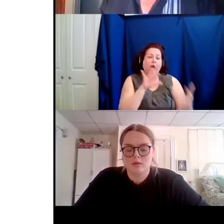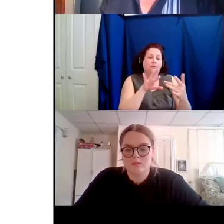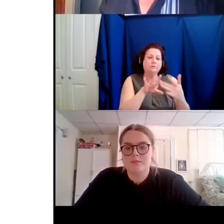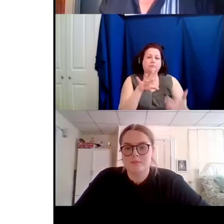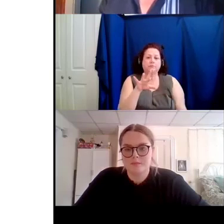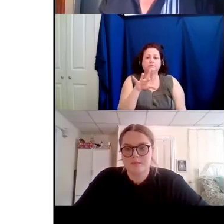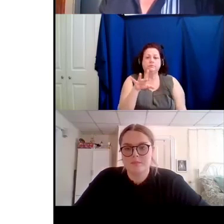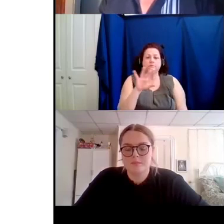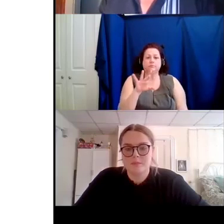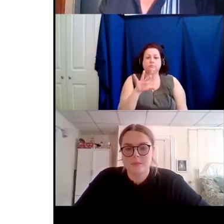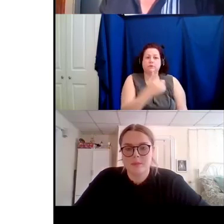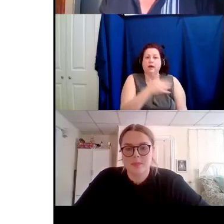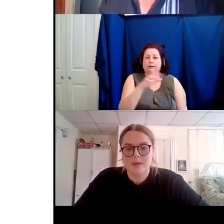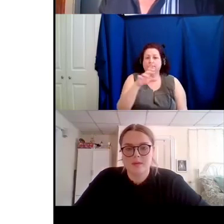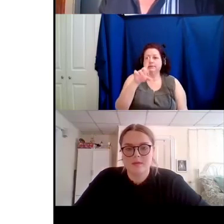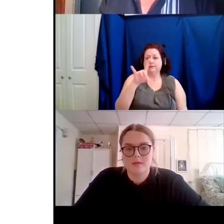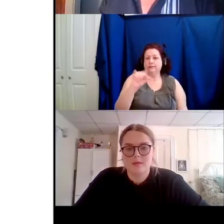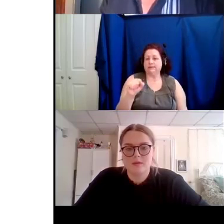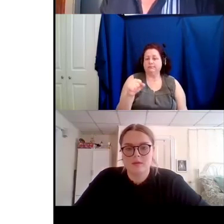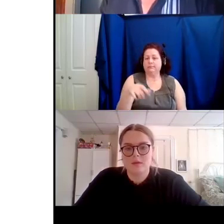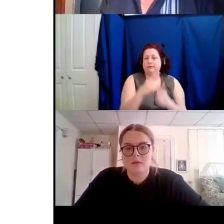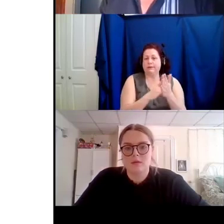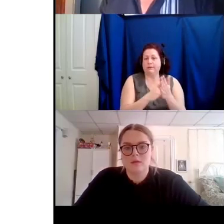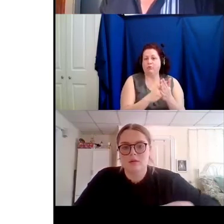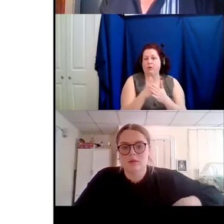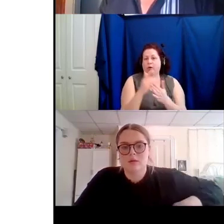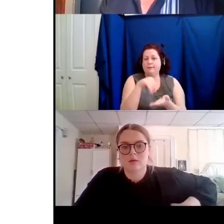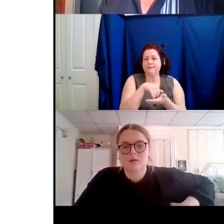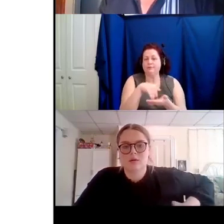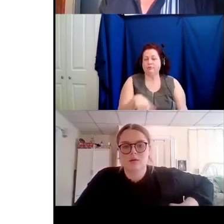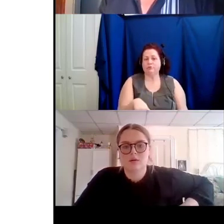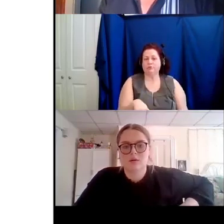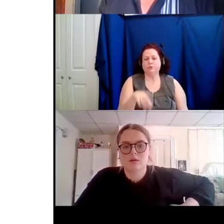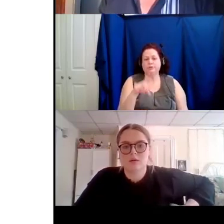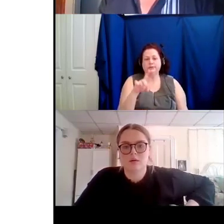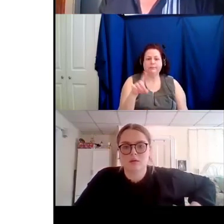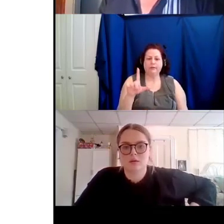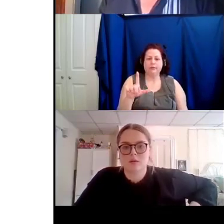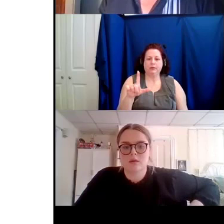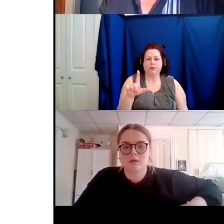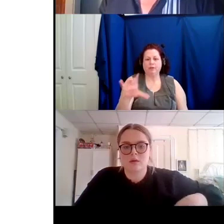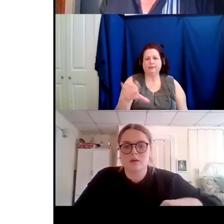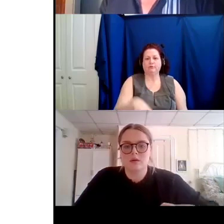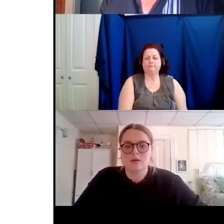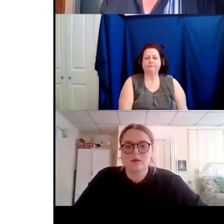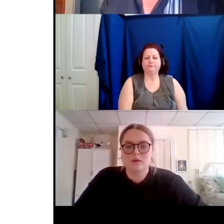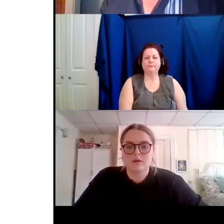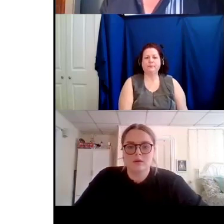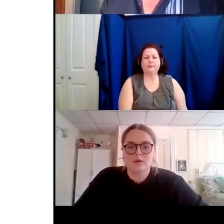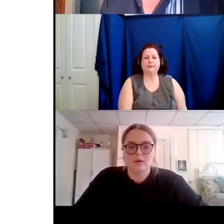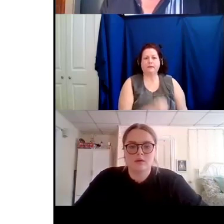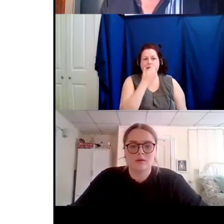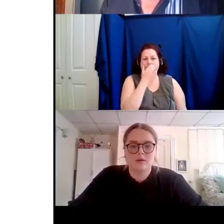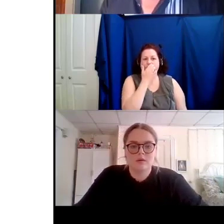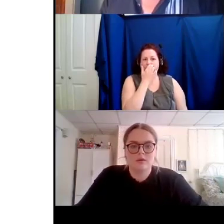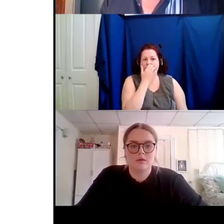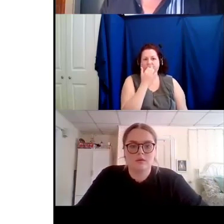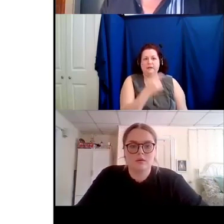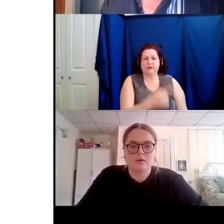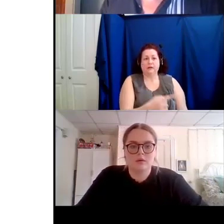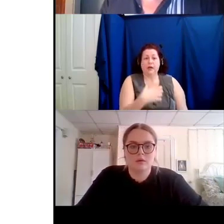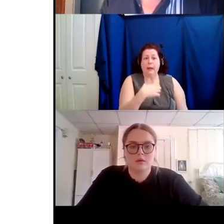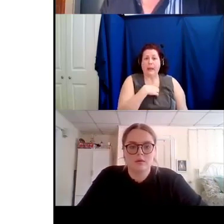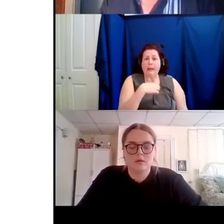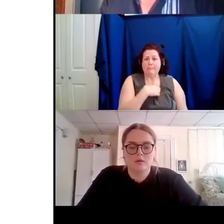Center. In my experience, people who file complaints on restraints are oftentimes those complaints are